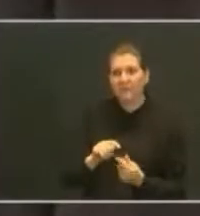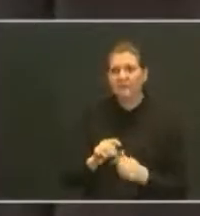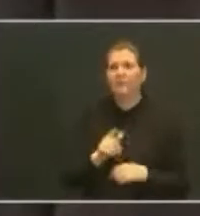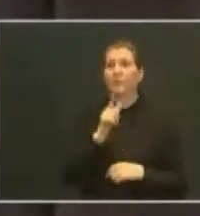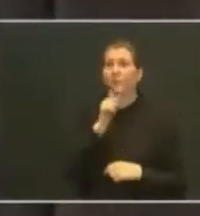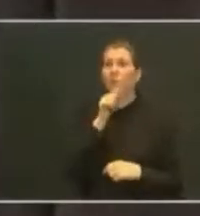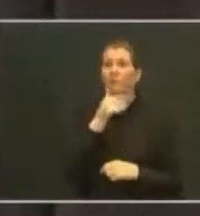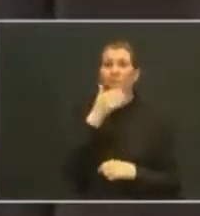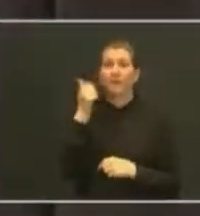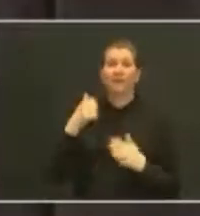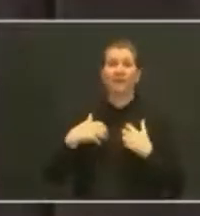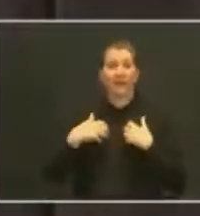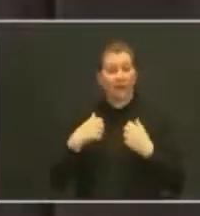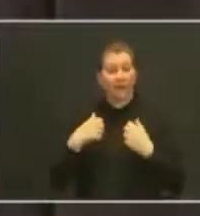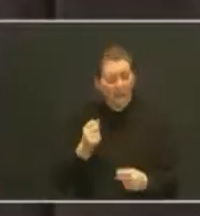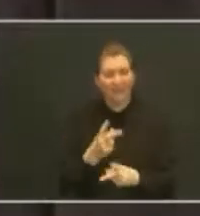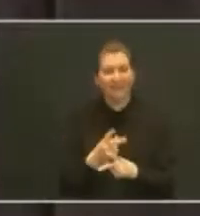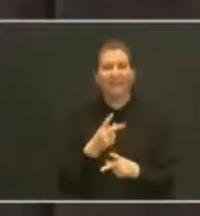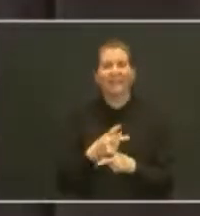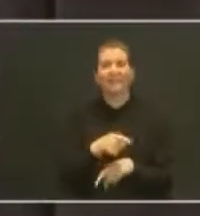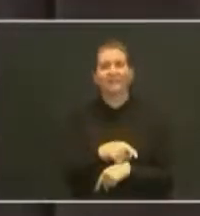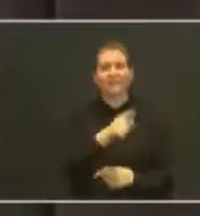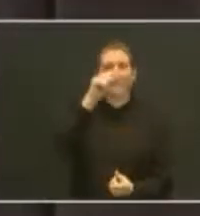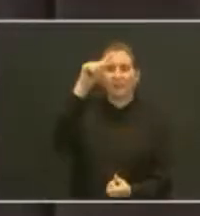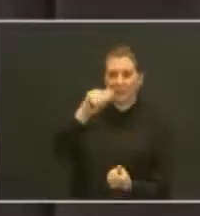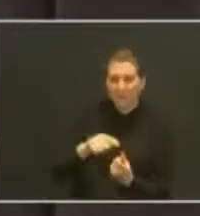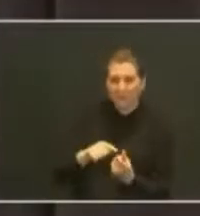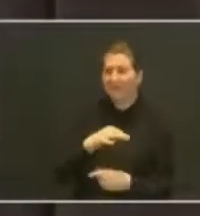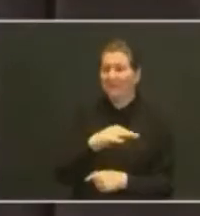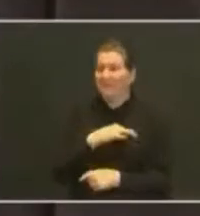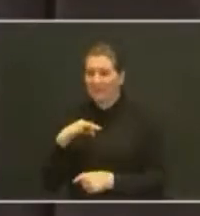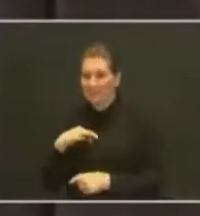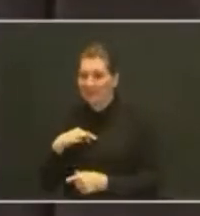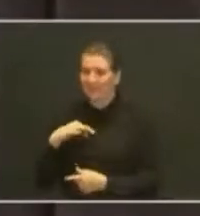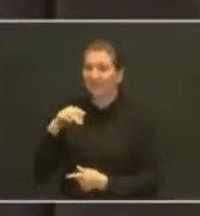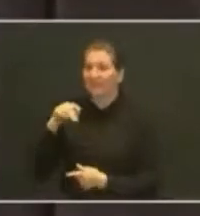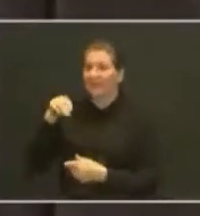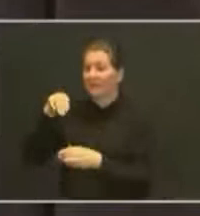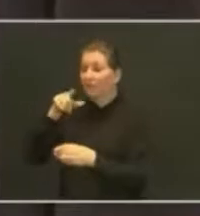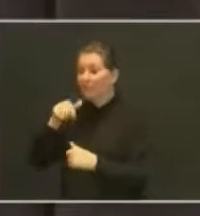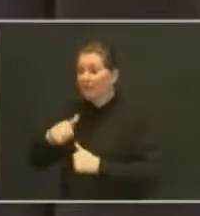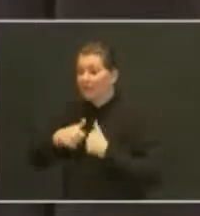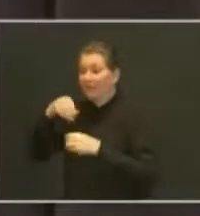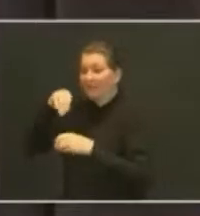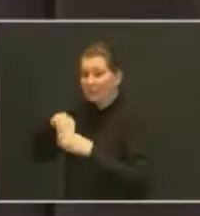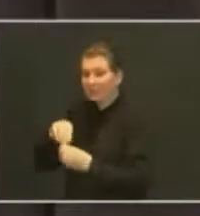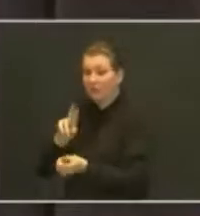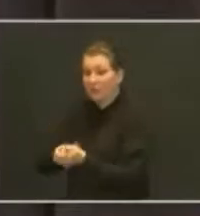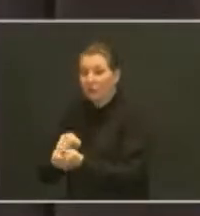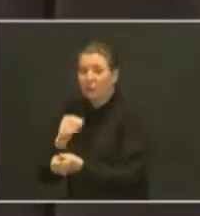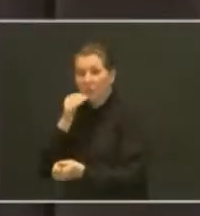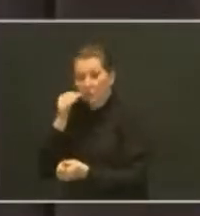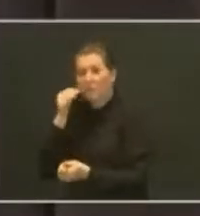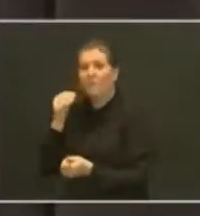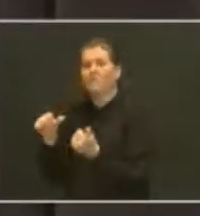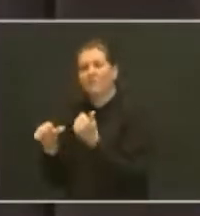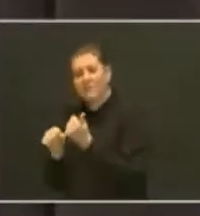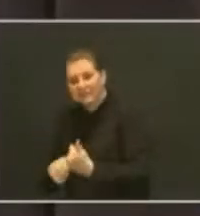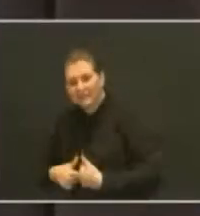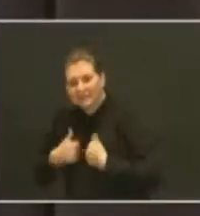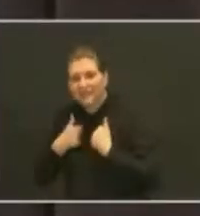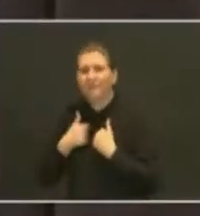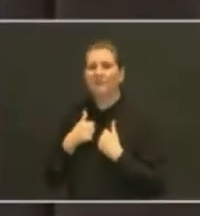of long-term care facilities. Again, the groups that we focused on in a very targeted way with